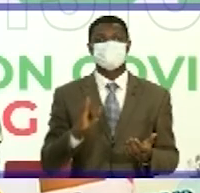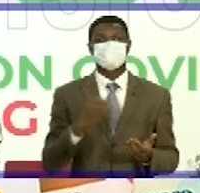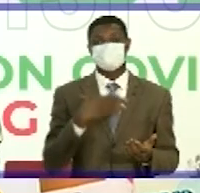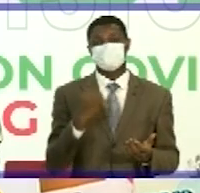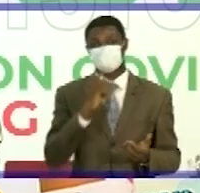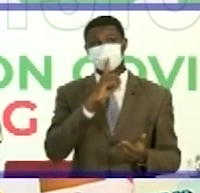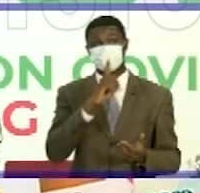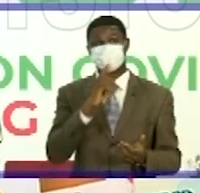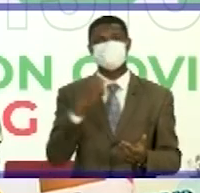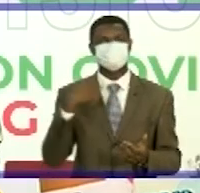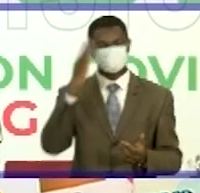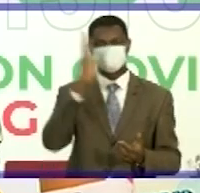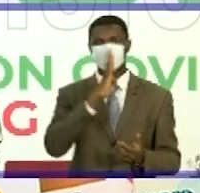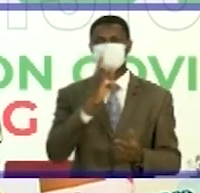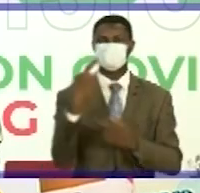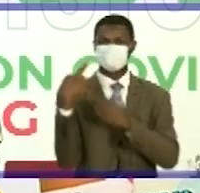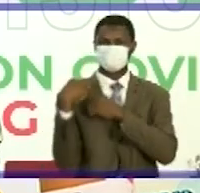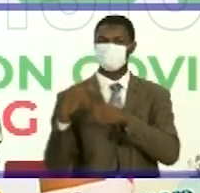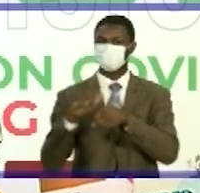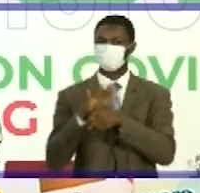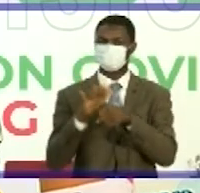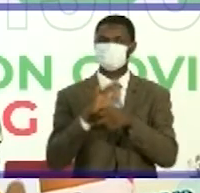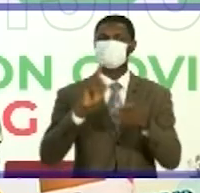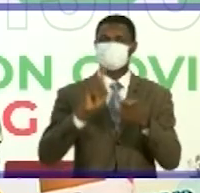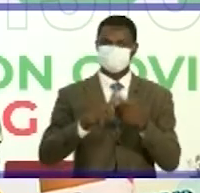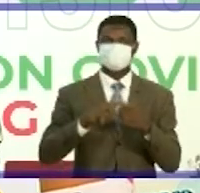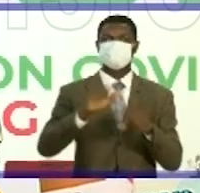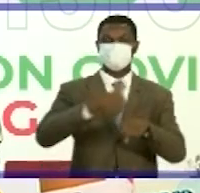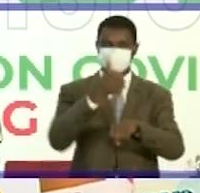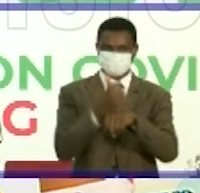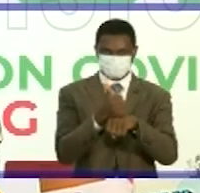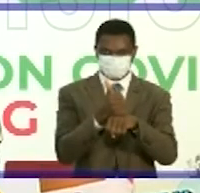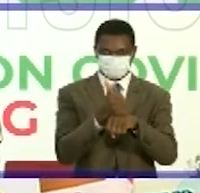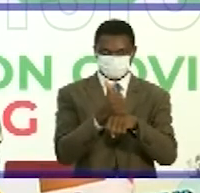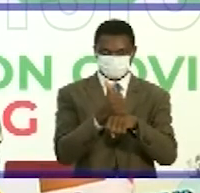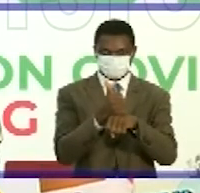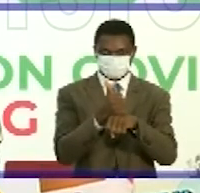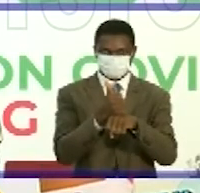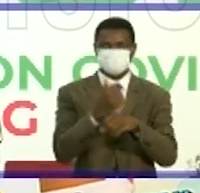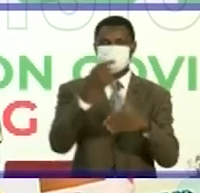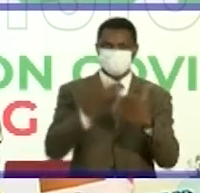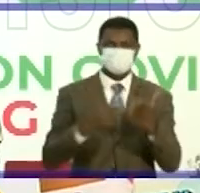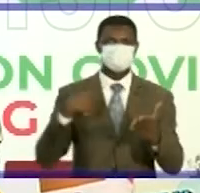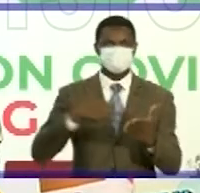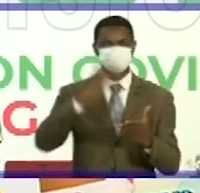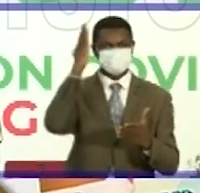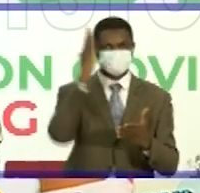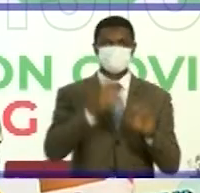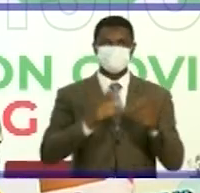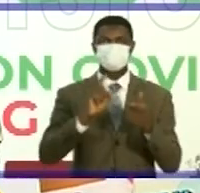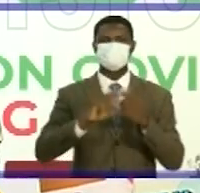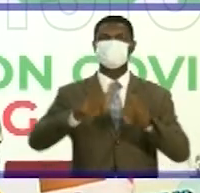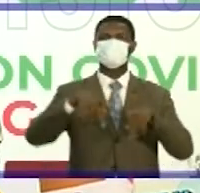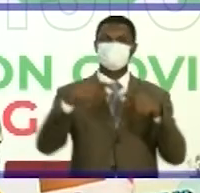responsible enough to put a structure in place that will continue to provide